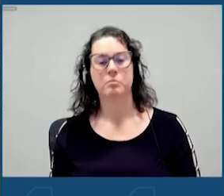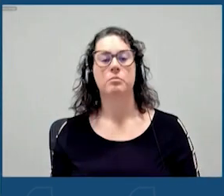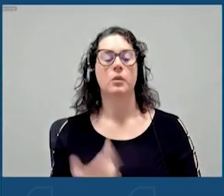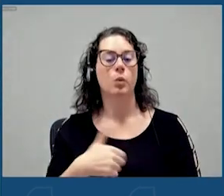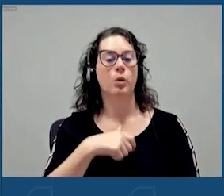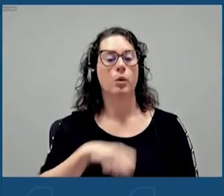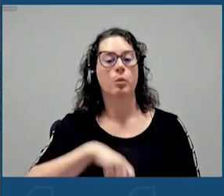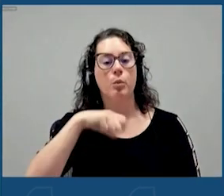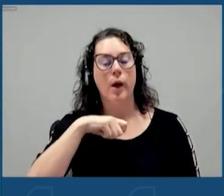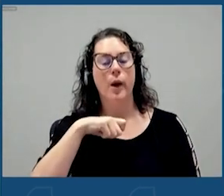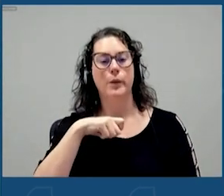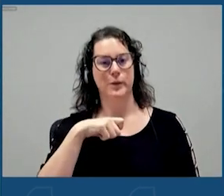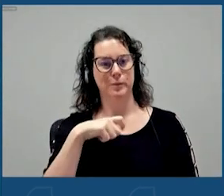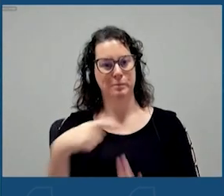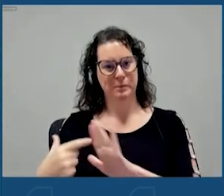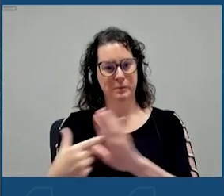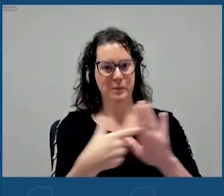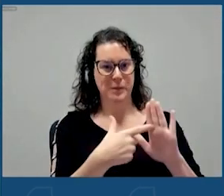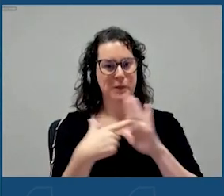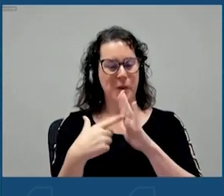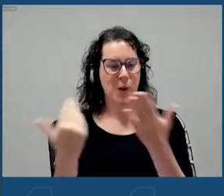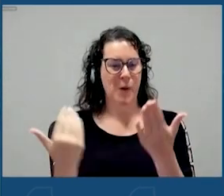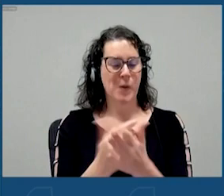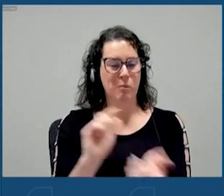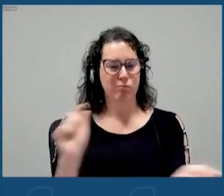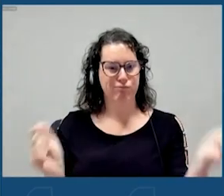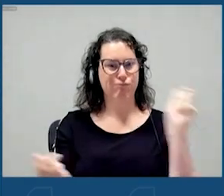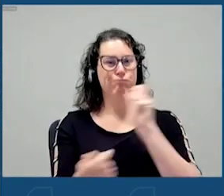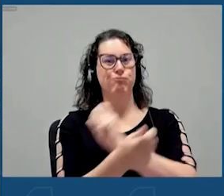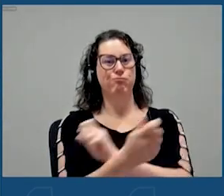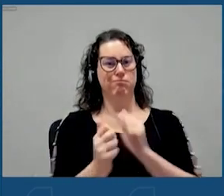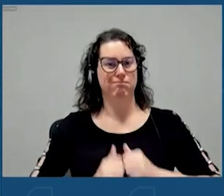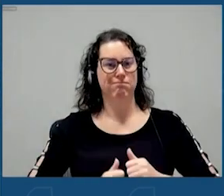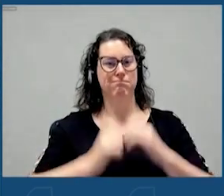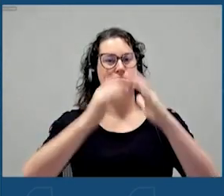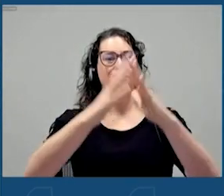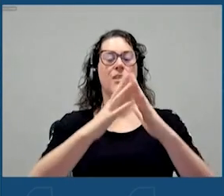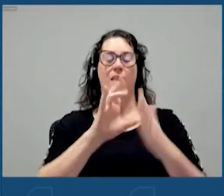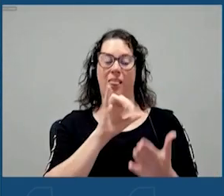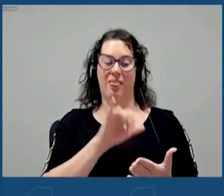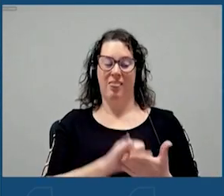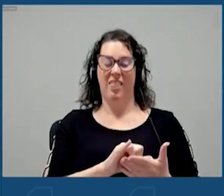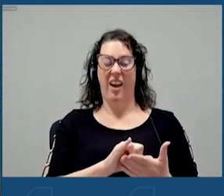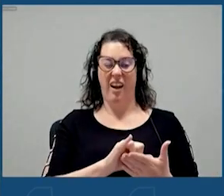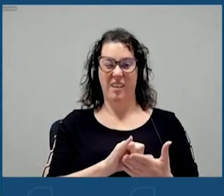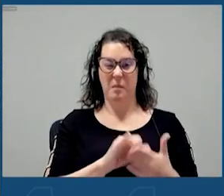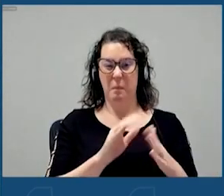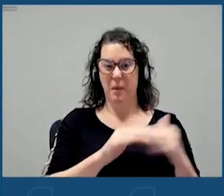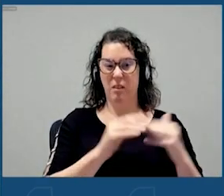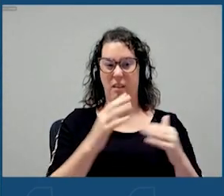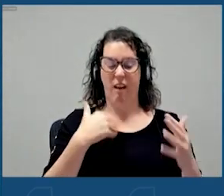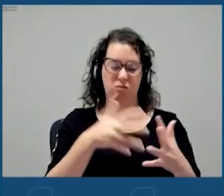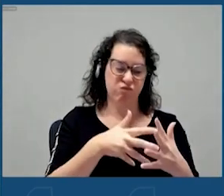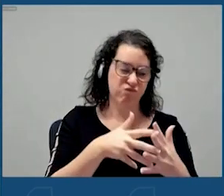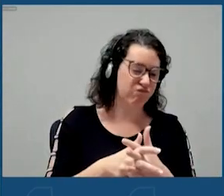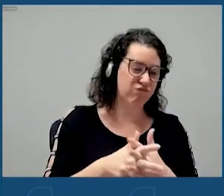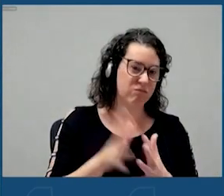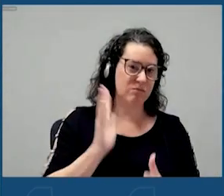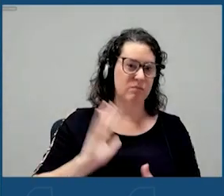to unveil the rebirth of an historic building with deep roots in the past and now great potential for the